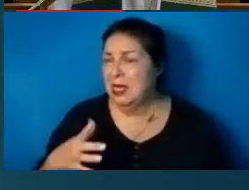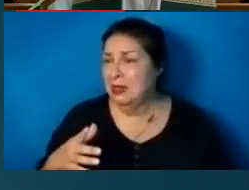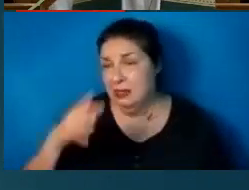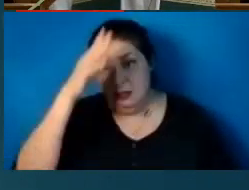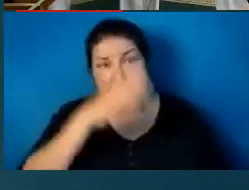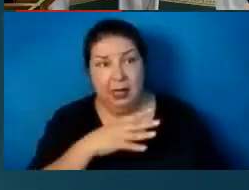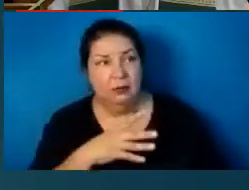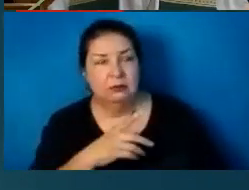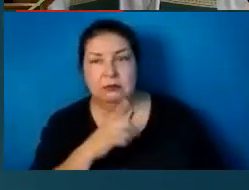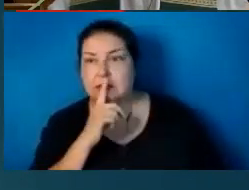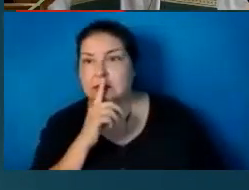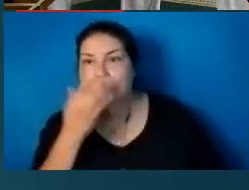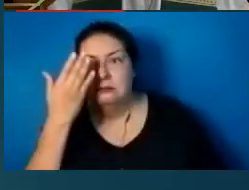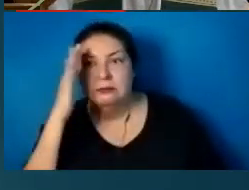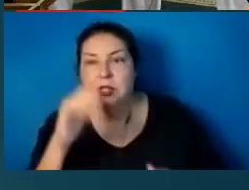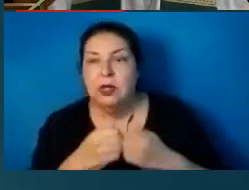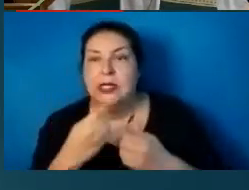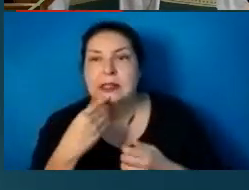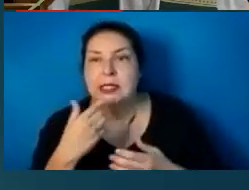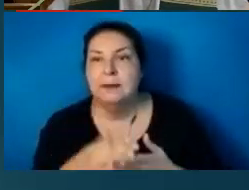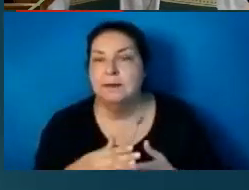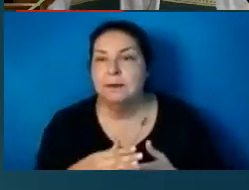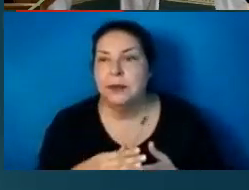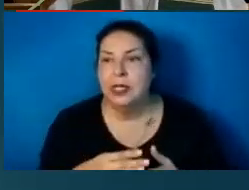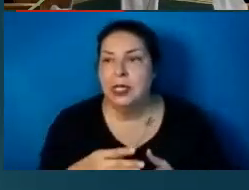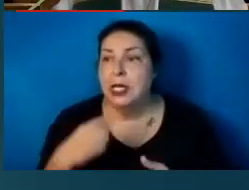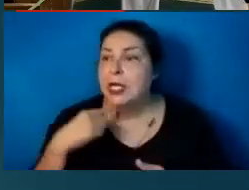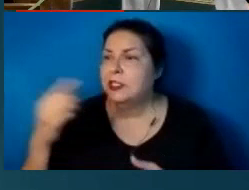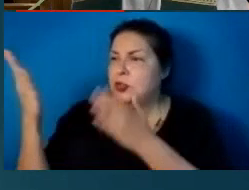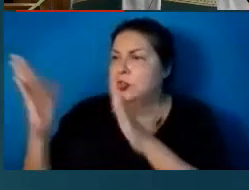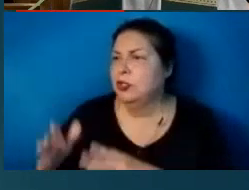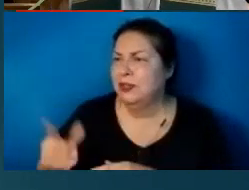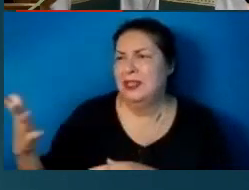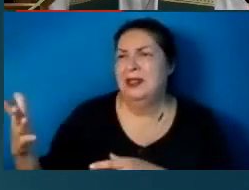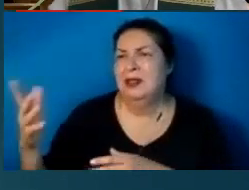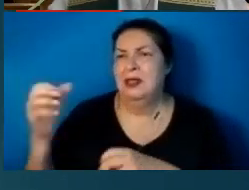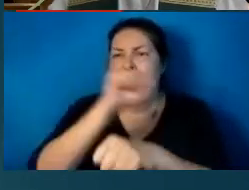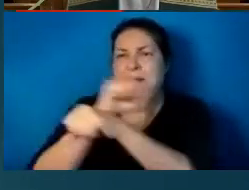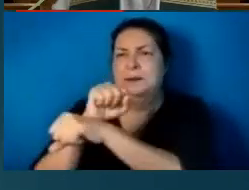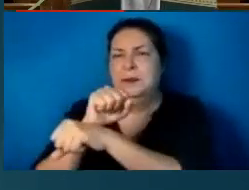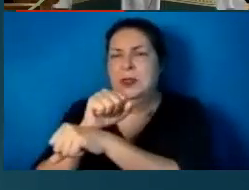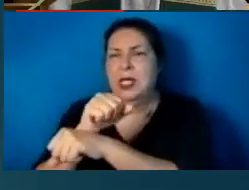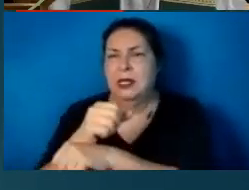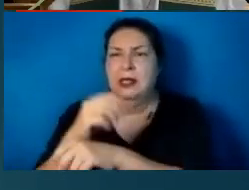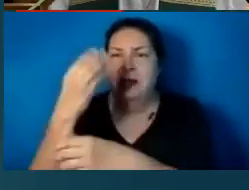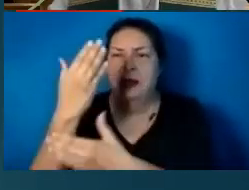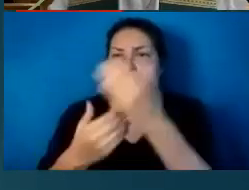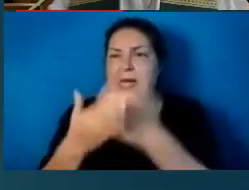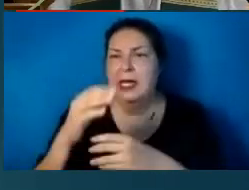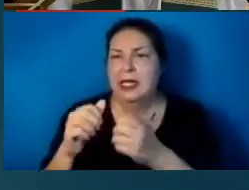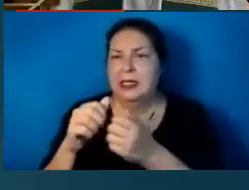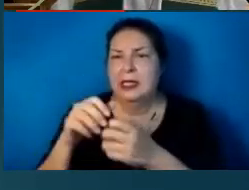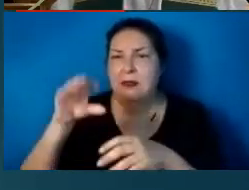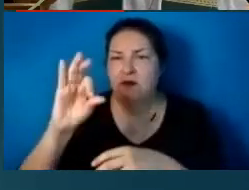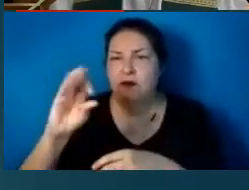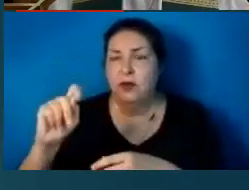attendants, 'Bind him hand and foot and cast him into the outer darkness. In that place there will be weeping and gnashing of